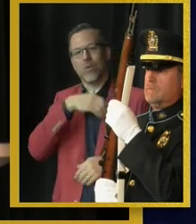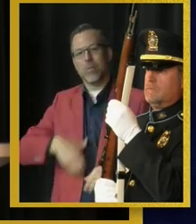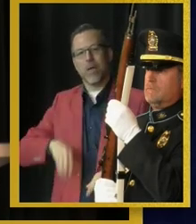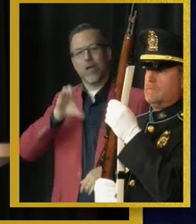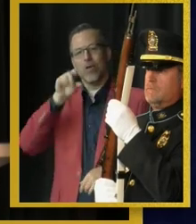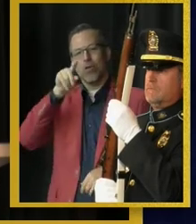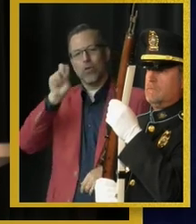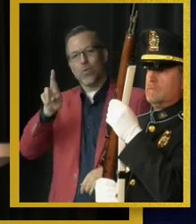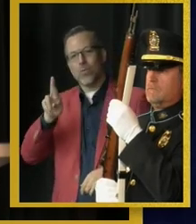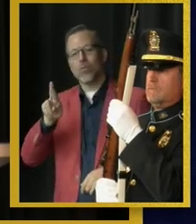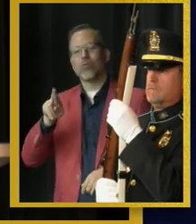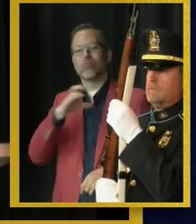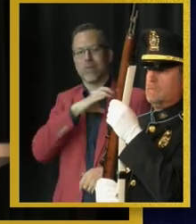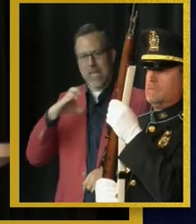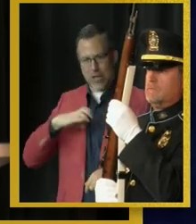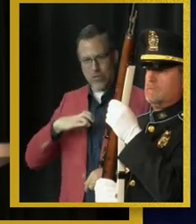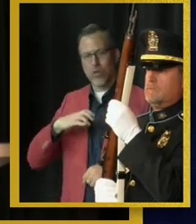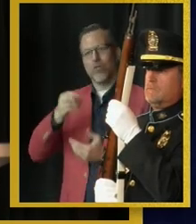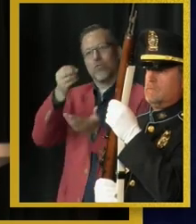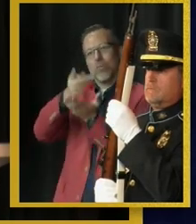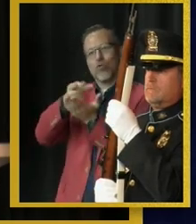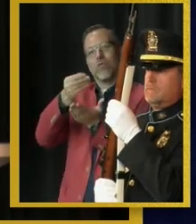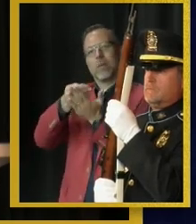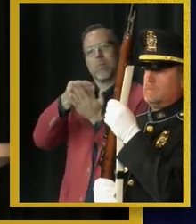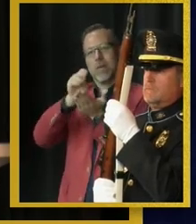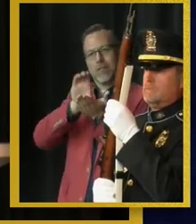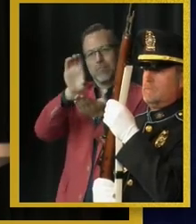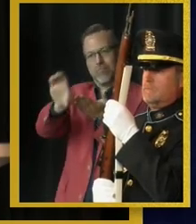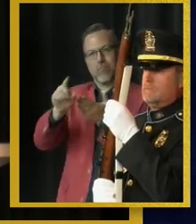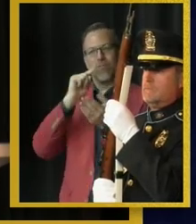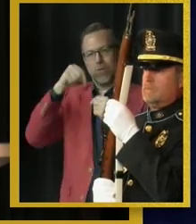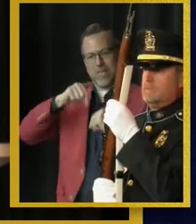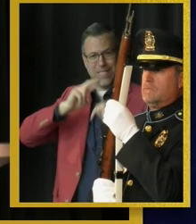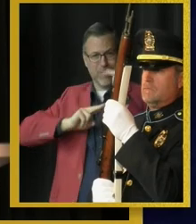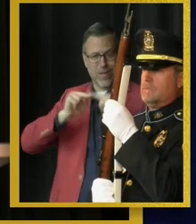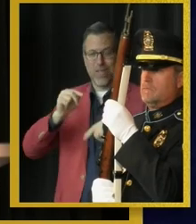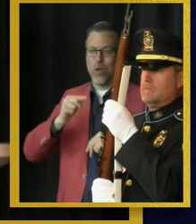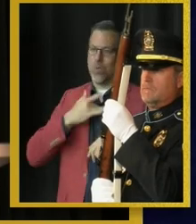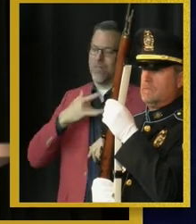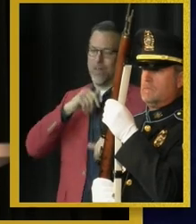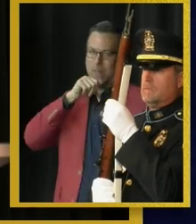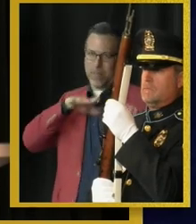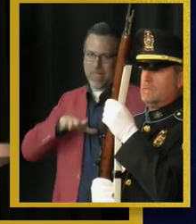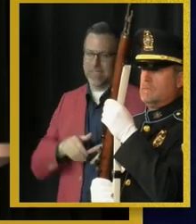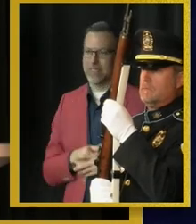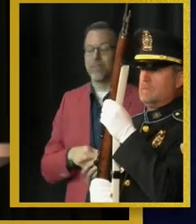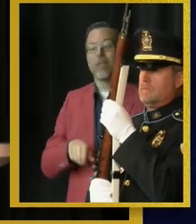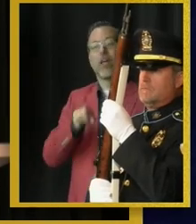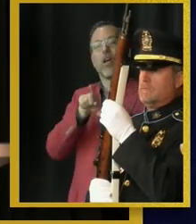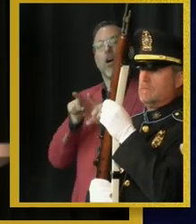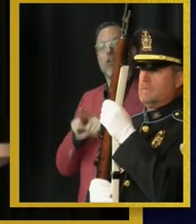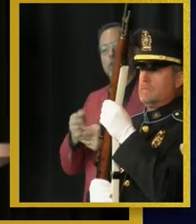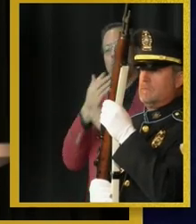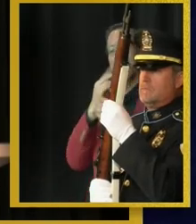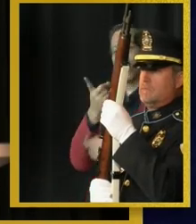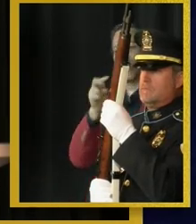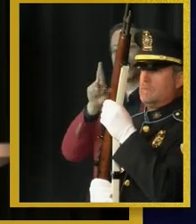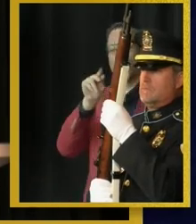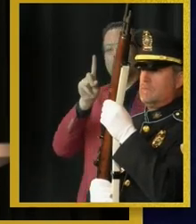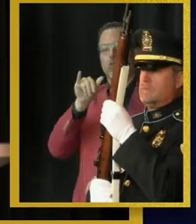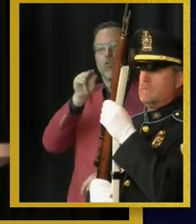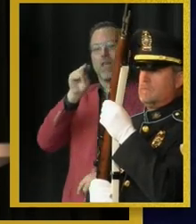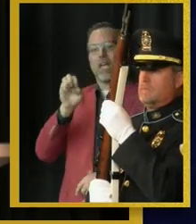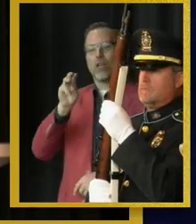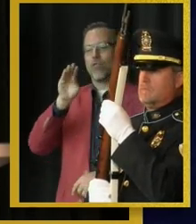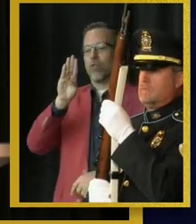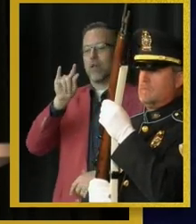Council, for dedicating the funding for this incredible facility. We are so blessed. Also, a special thank you to Dr. Adrian Battle and the